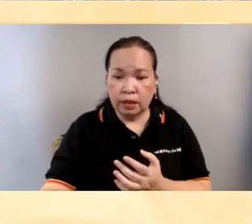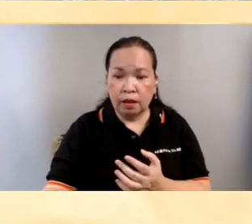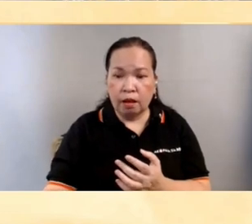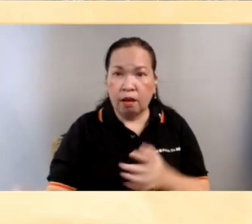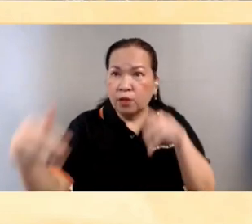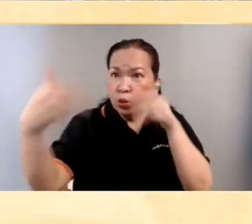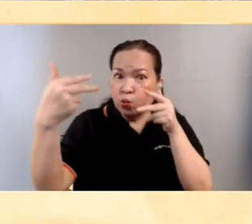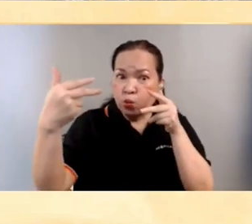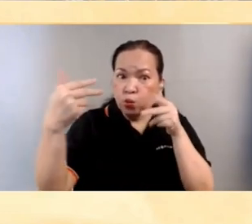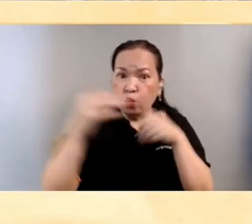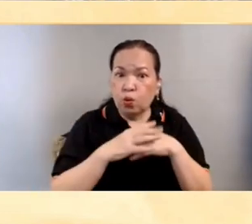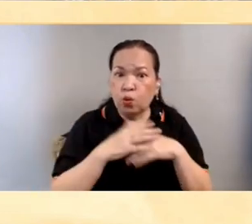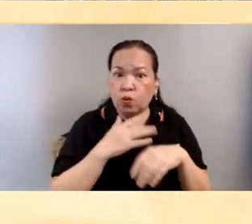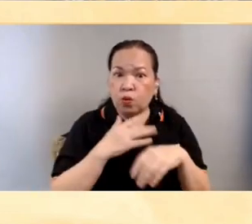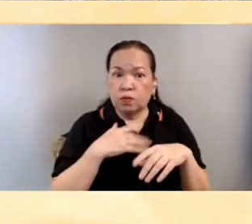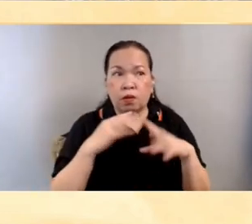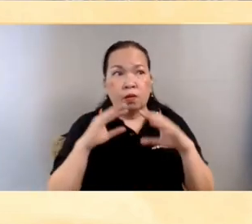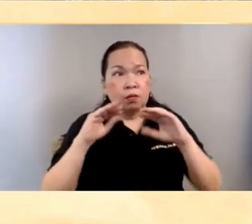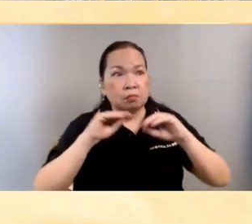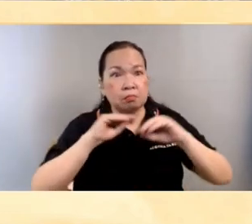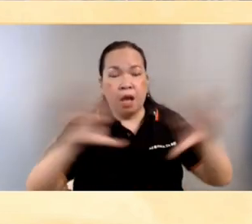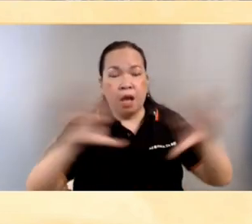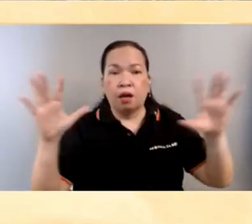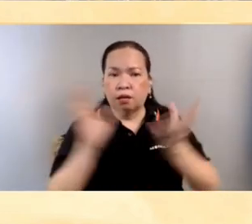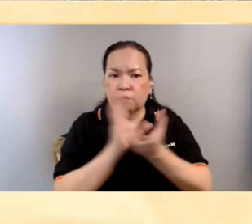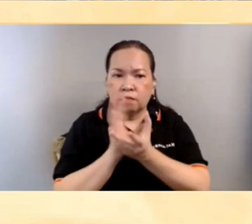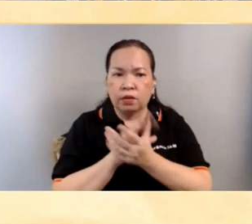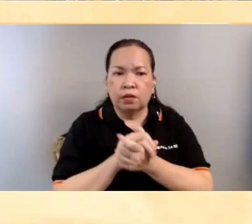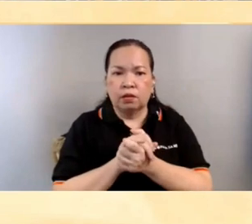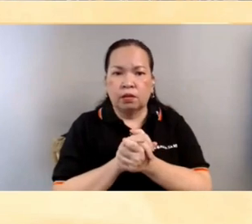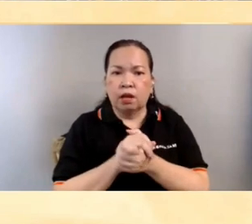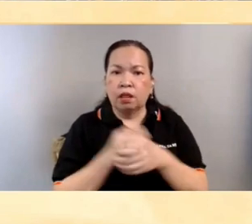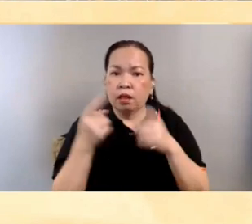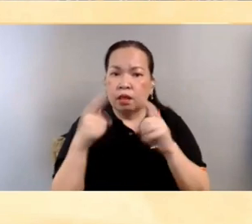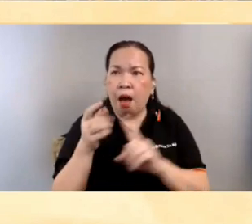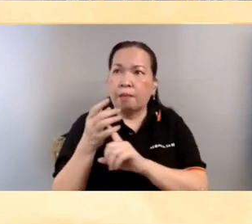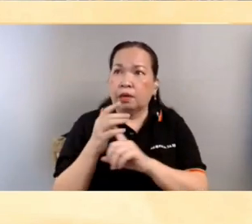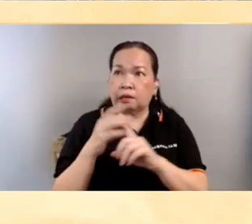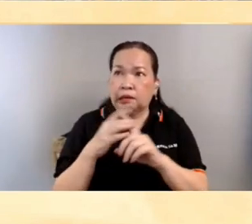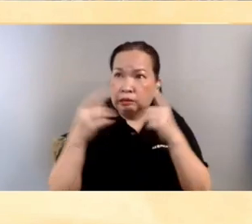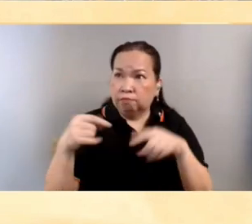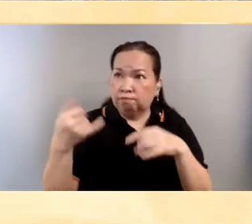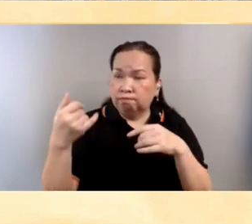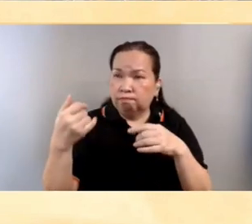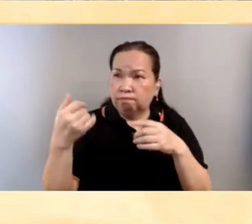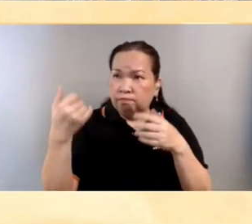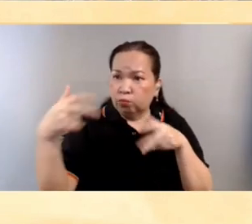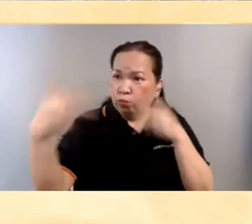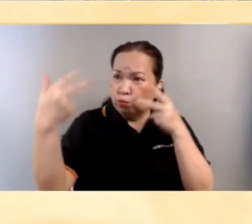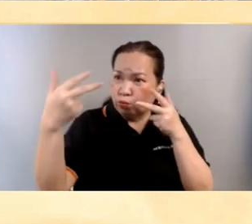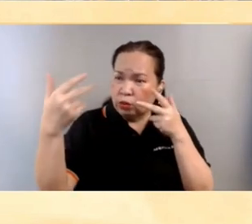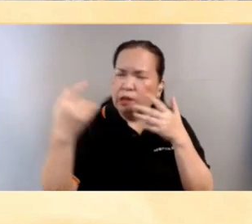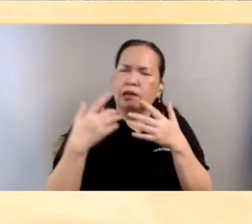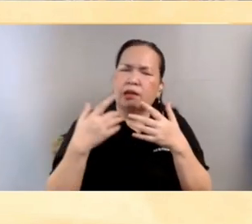how it is sensationalized in the community. And then the anxiety and depression, particularly the separation